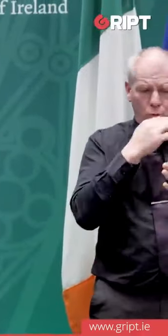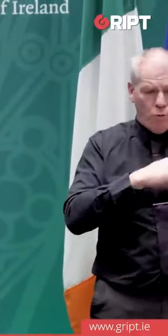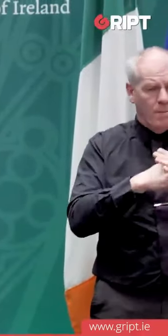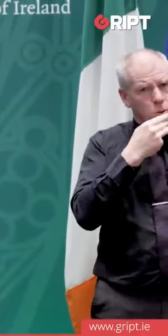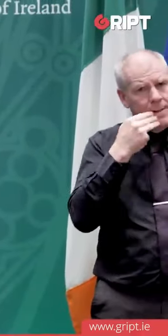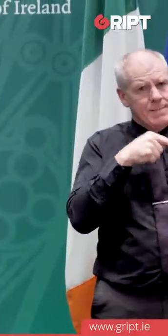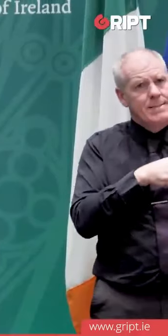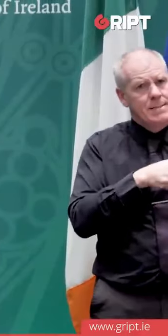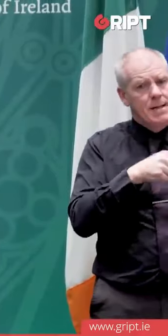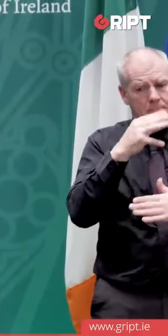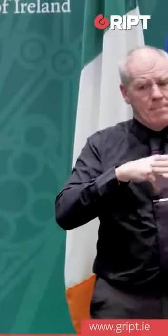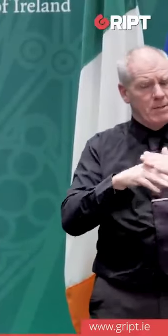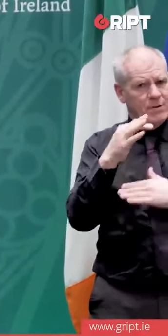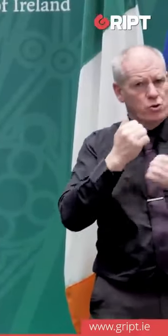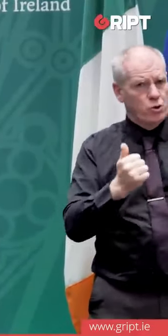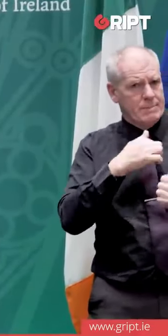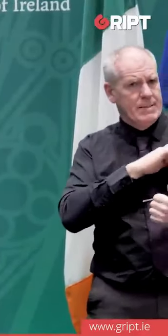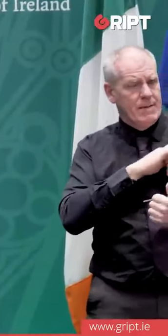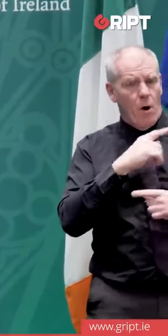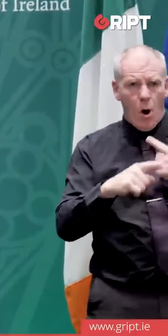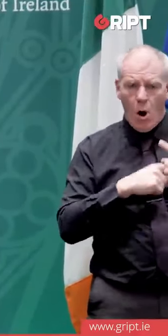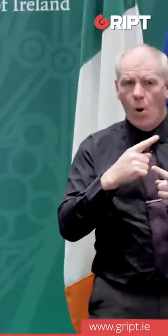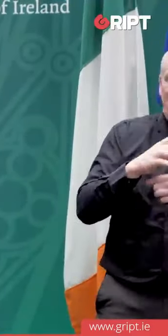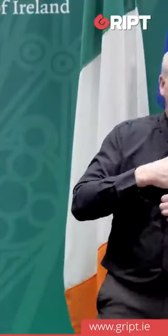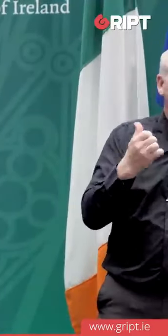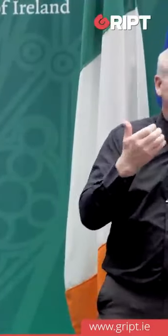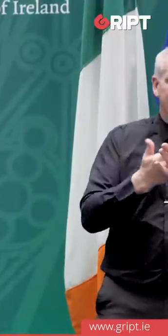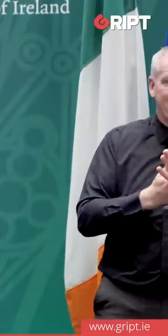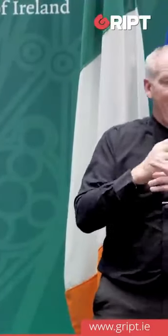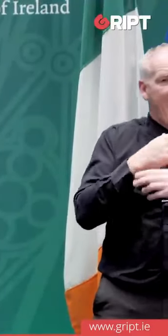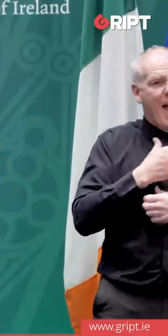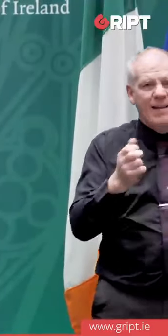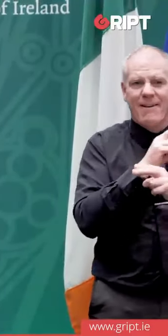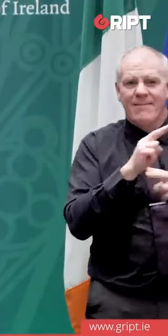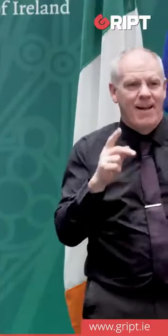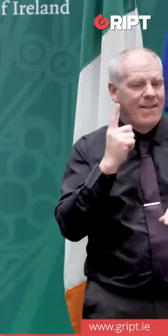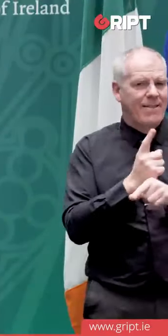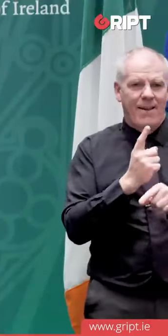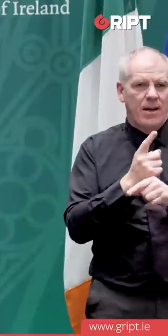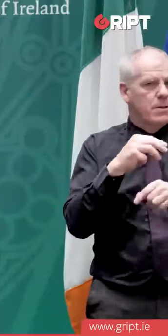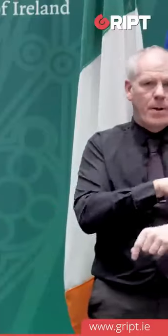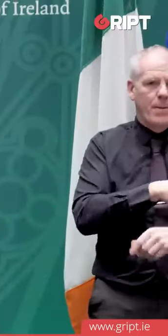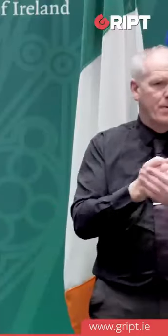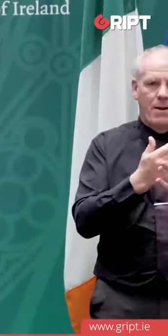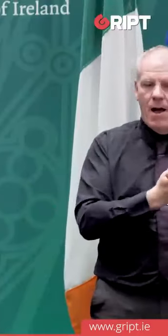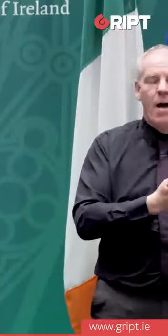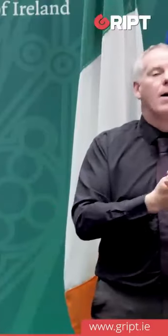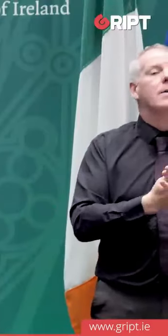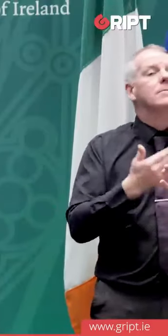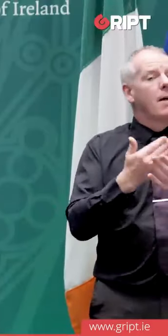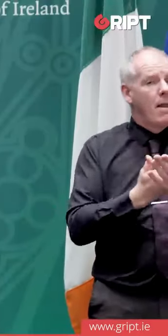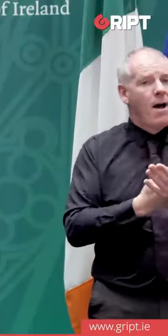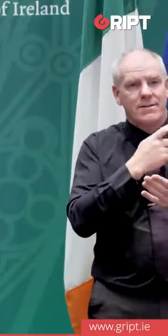the Guards. As Minister for Justice, I will always listen to the Gardaí. Oh will you? Well here's a radical idea, Helen. How